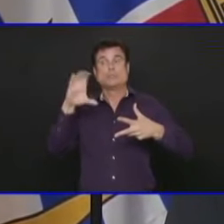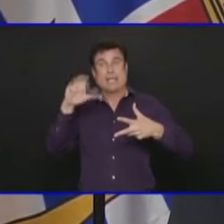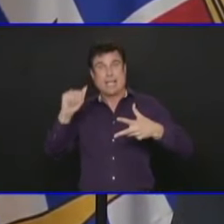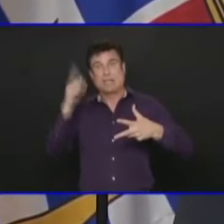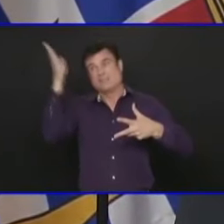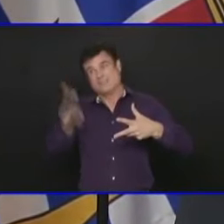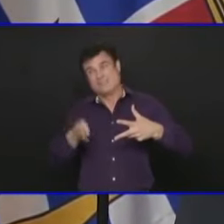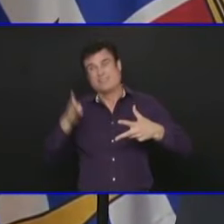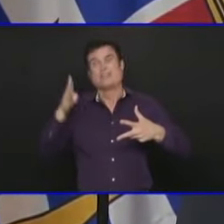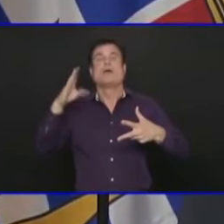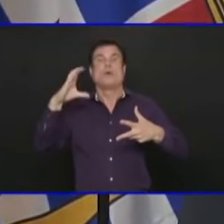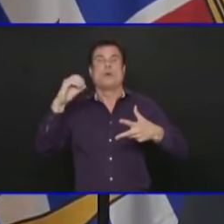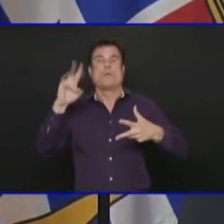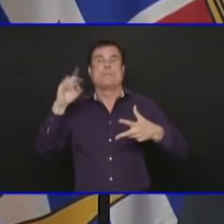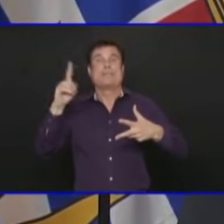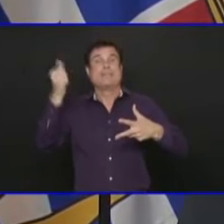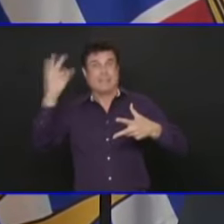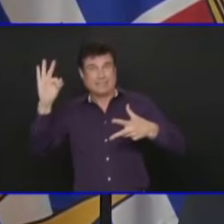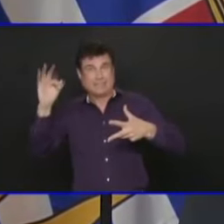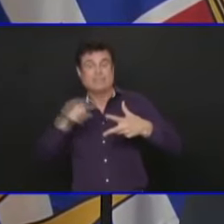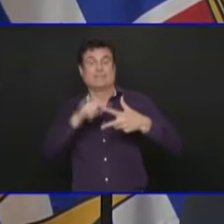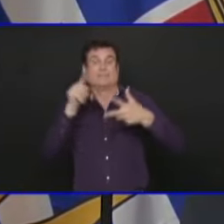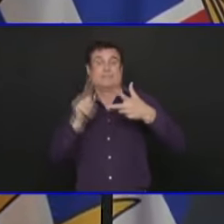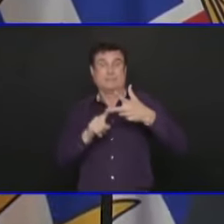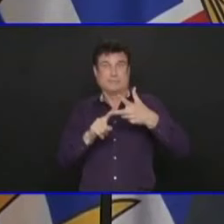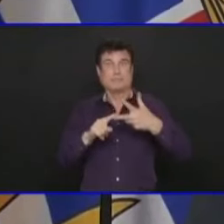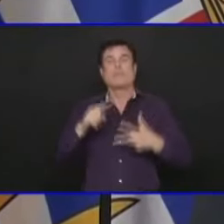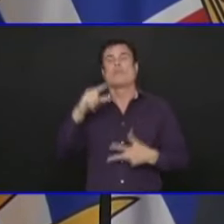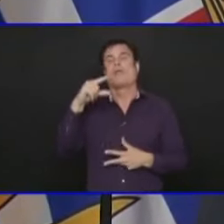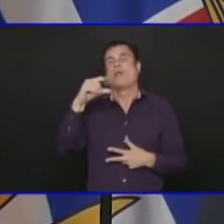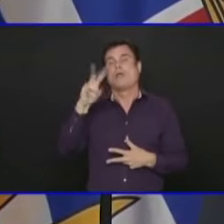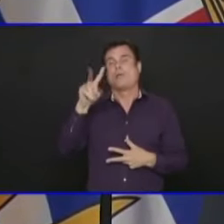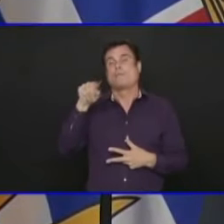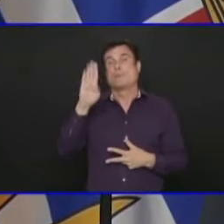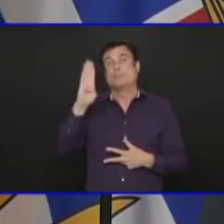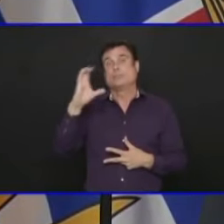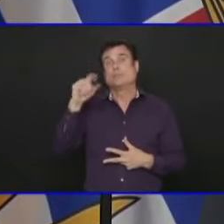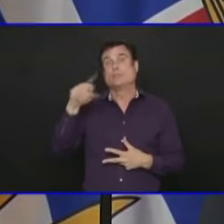gov.bc.ca/COVID-19. And for a full listing of the provincial health officer's orders, visit